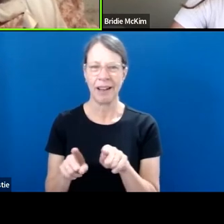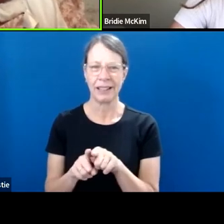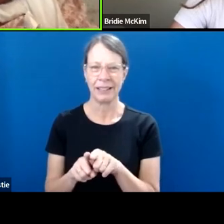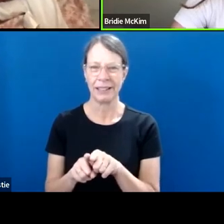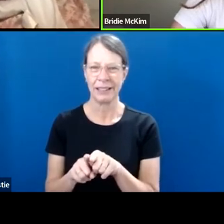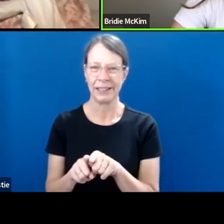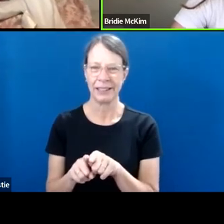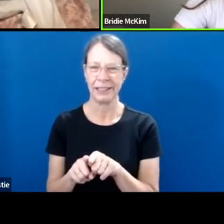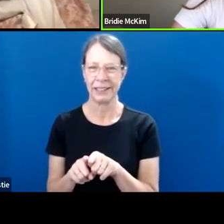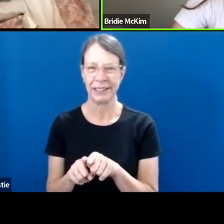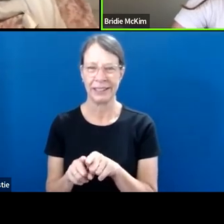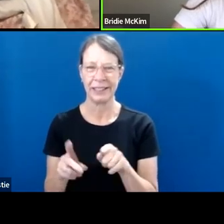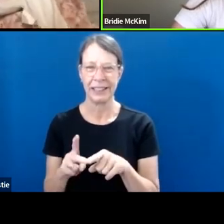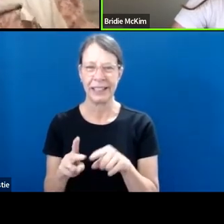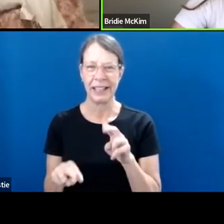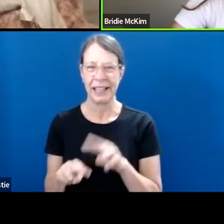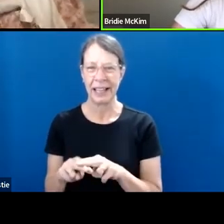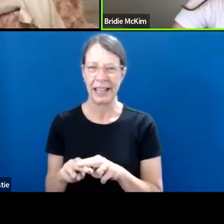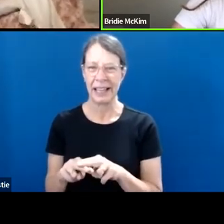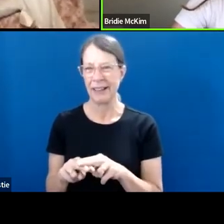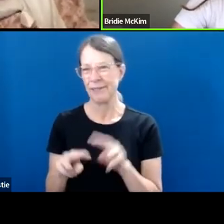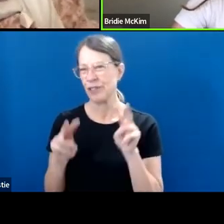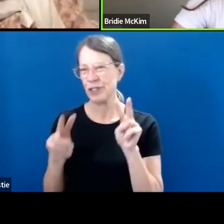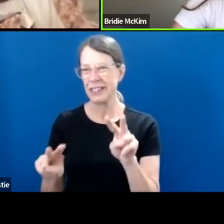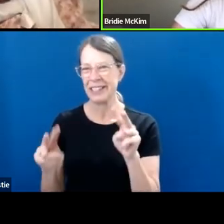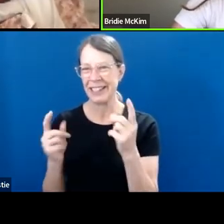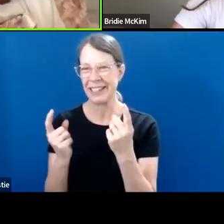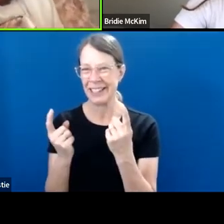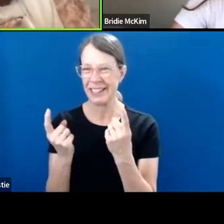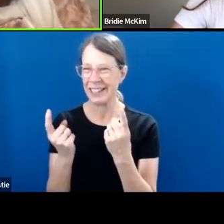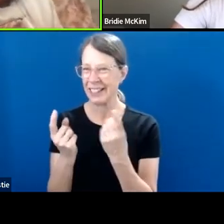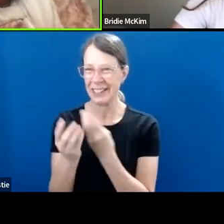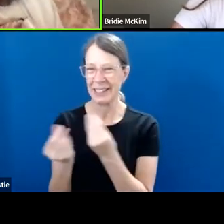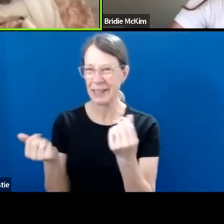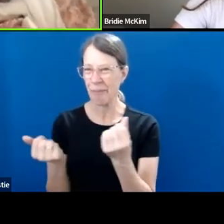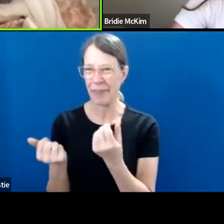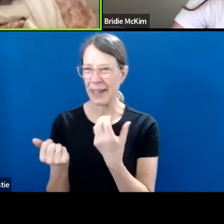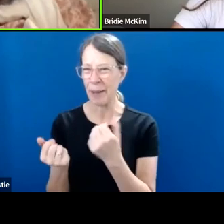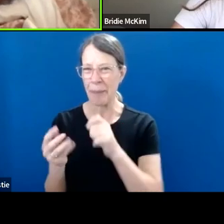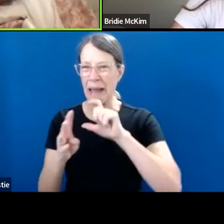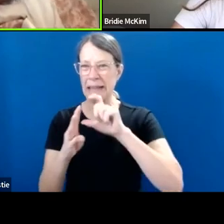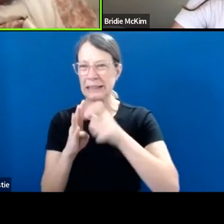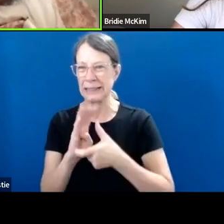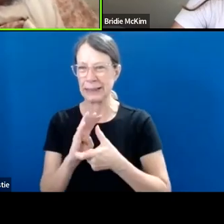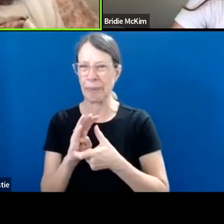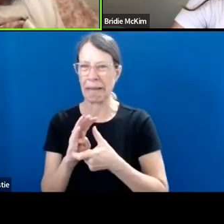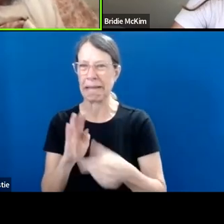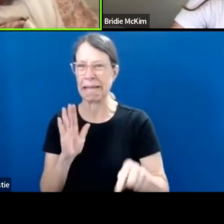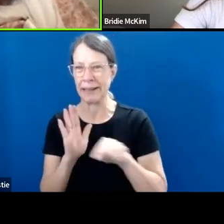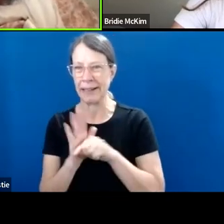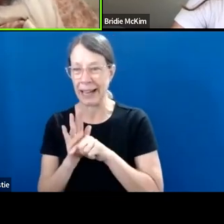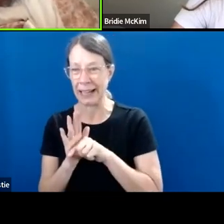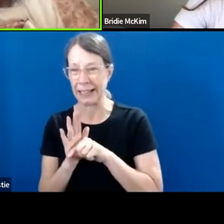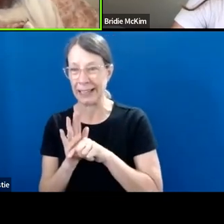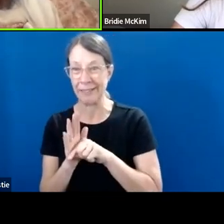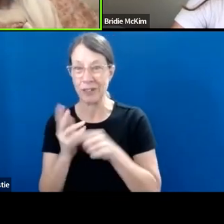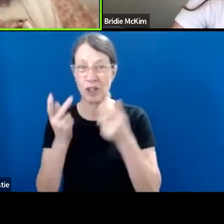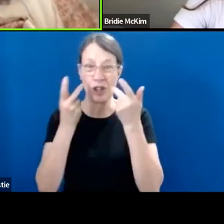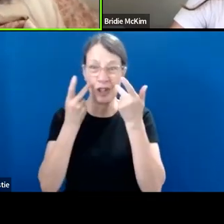ableist, like, yeah, check this out, like, we don't need to see that, we know, you know.